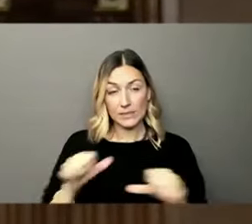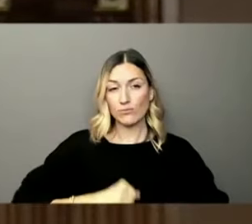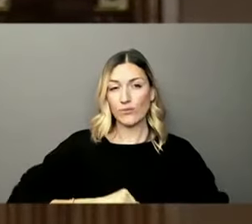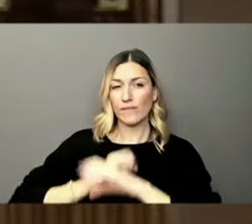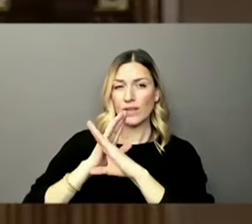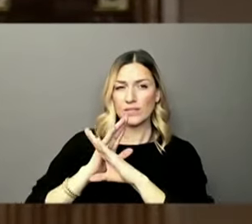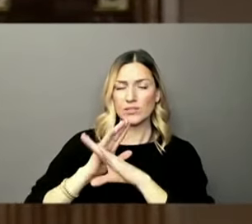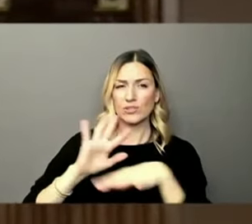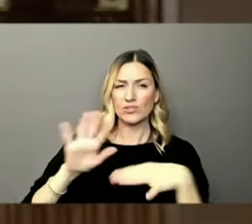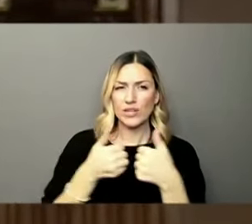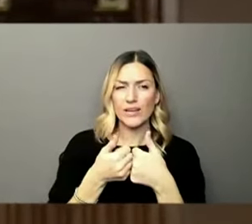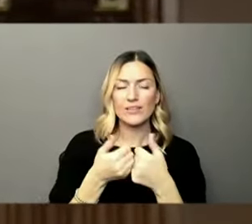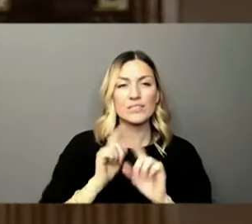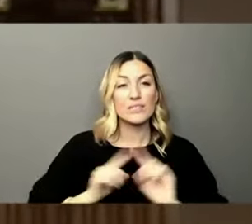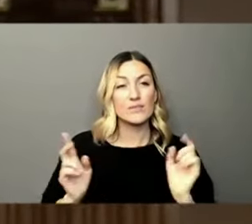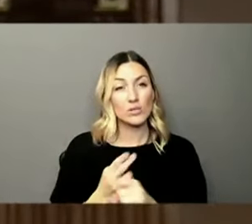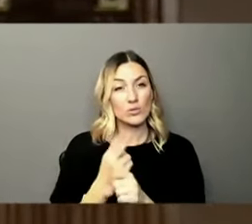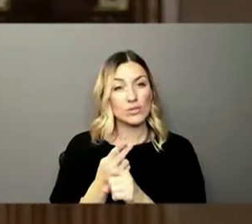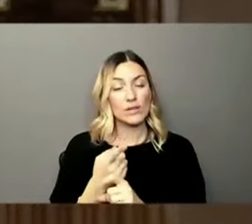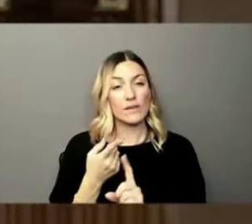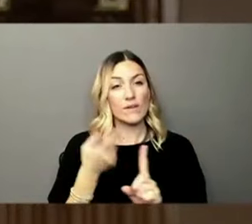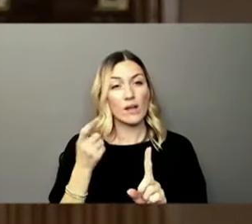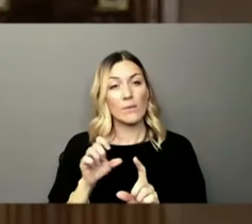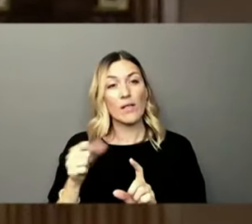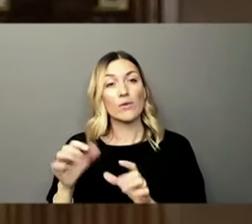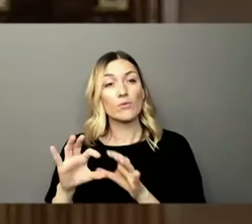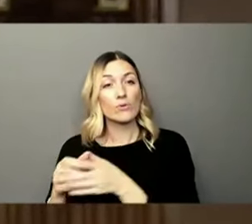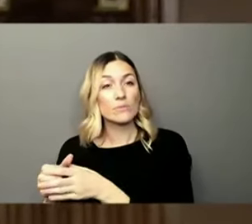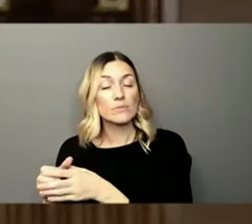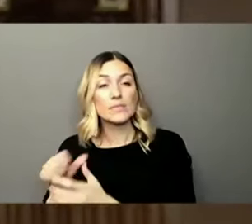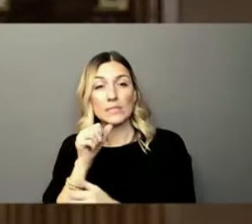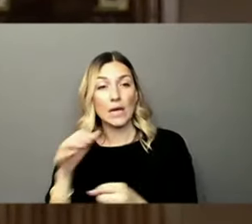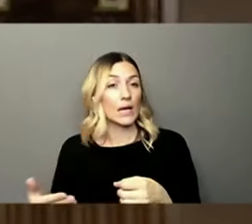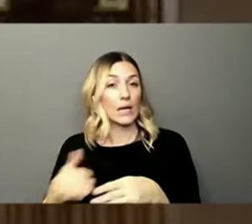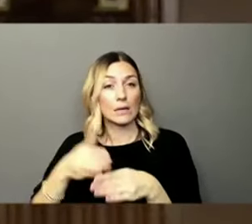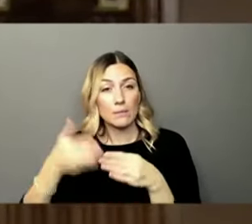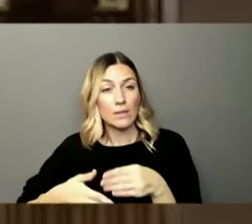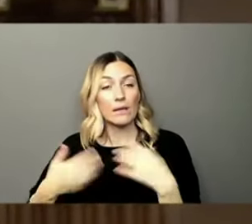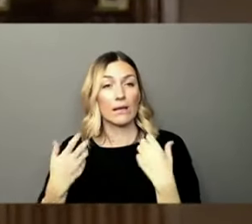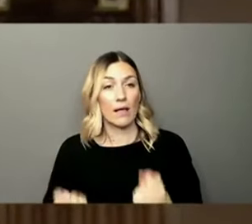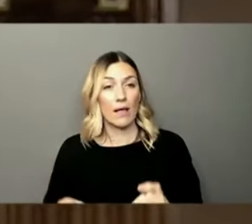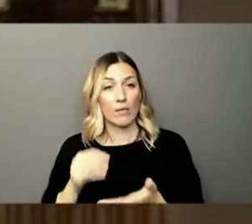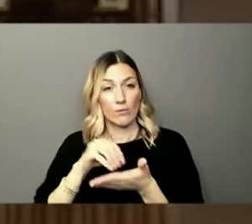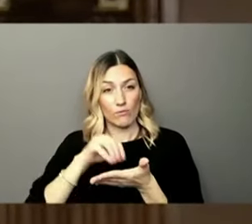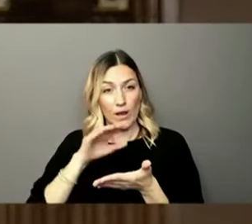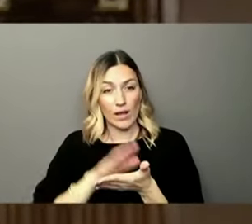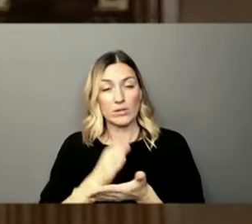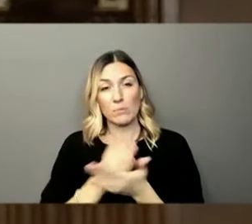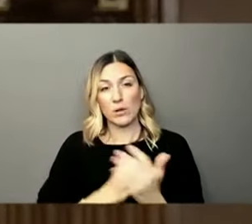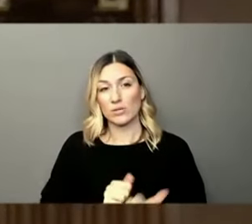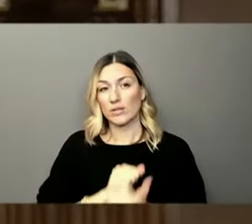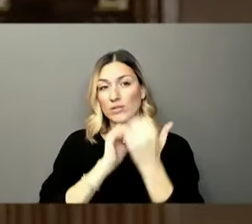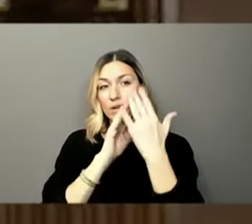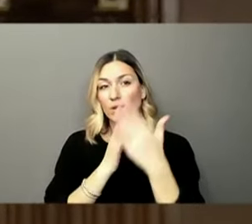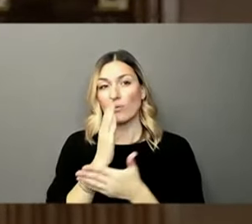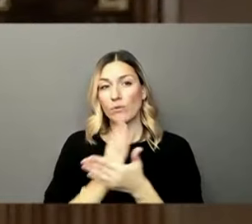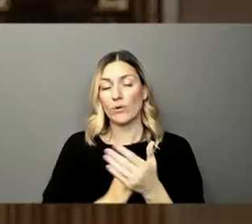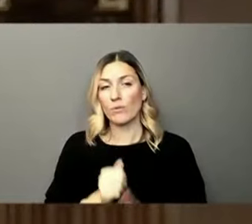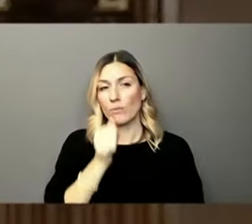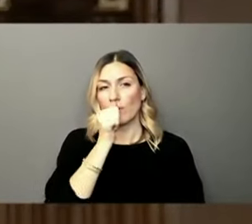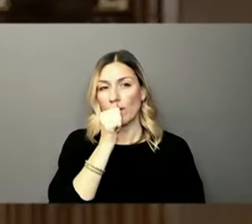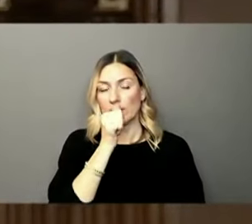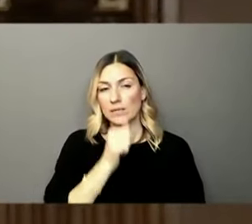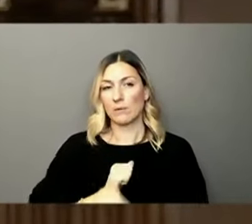differences in utilization by subgroups and incomplete health records. These issues are partially addressed through privacy-preserving linkage between